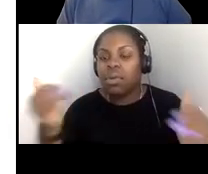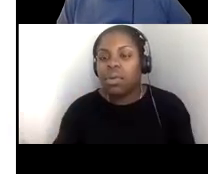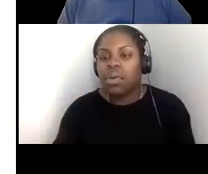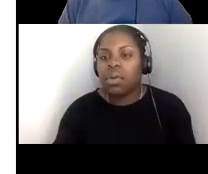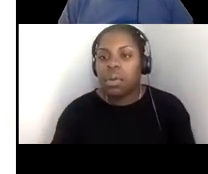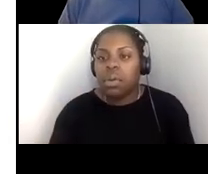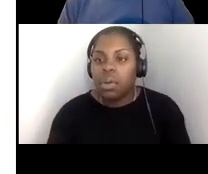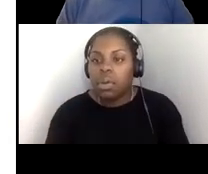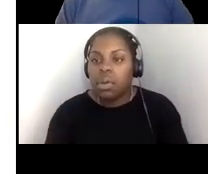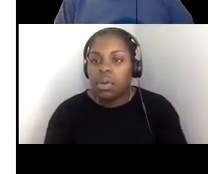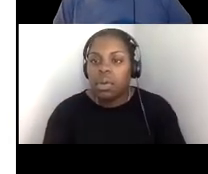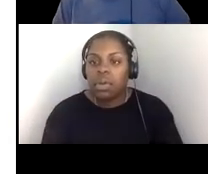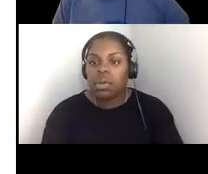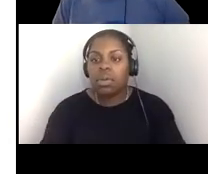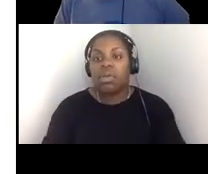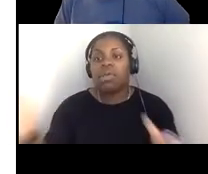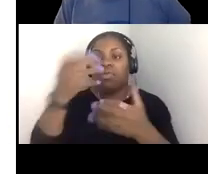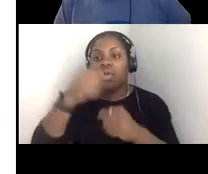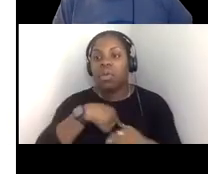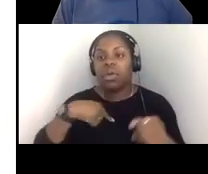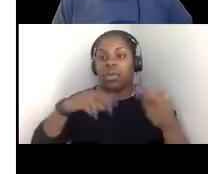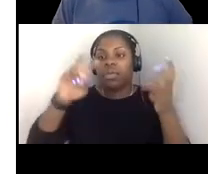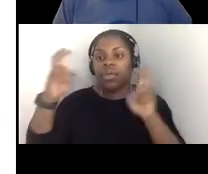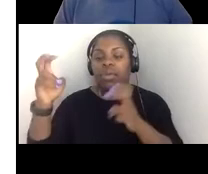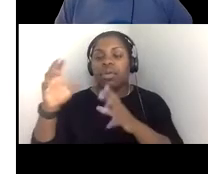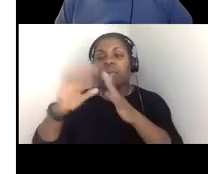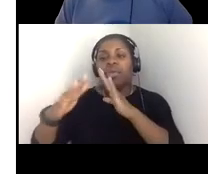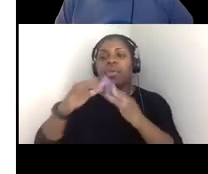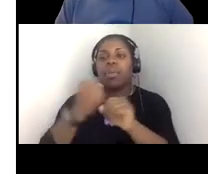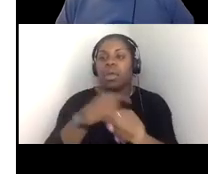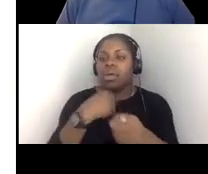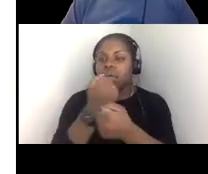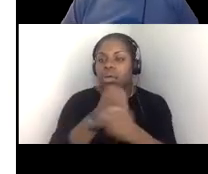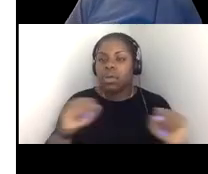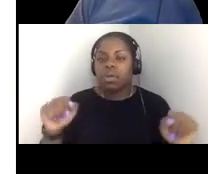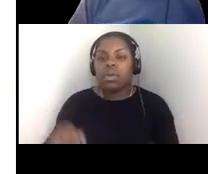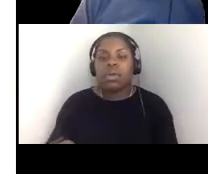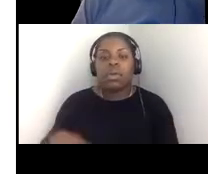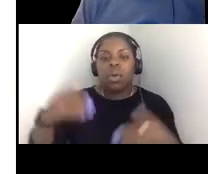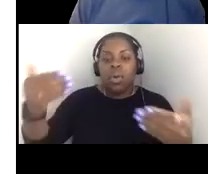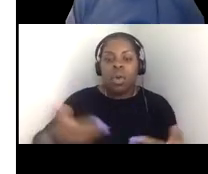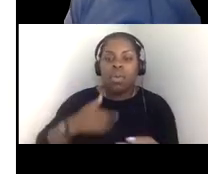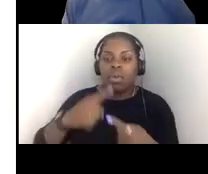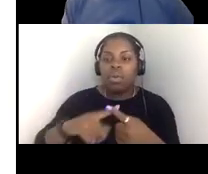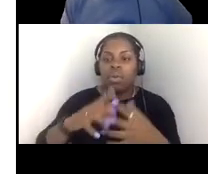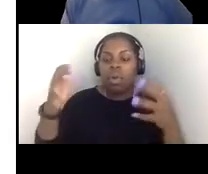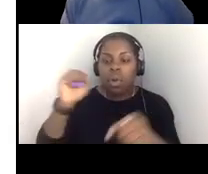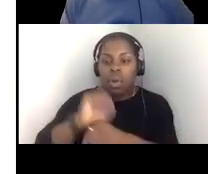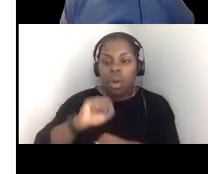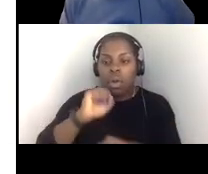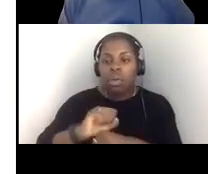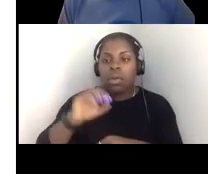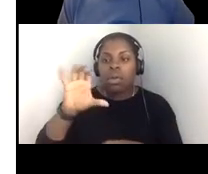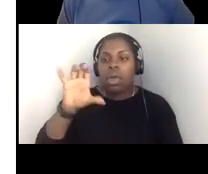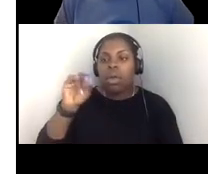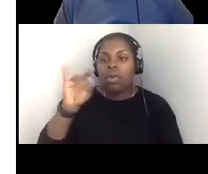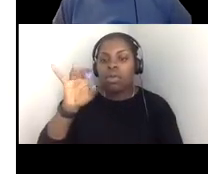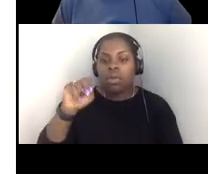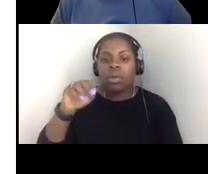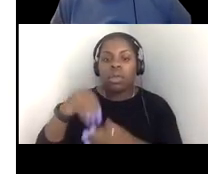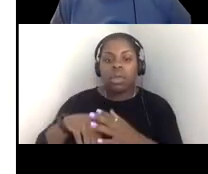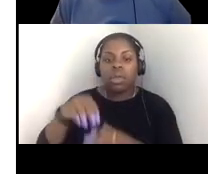Trust in our community makes us safe. Welcome to people from Sacramento, who I know have been doing a lot of work in decarcerate